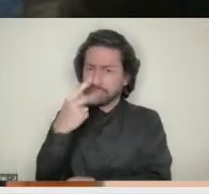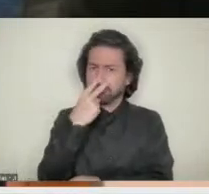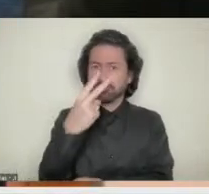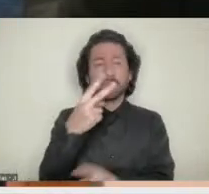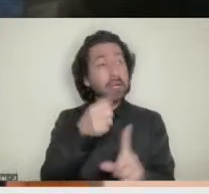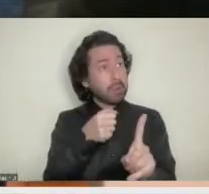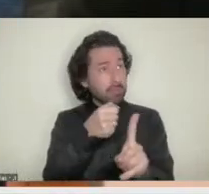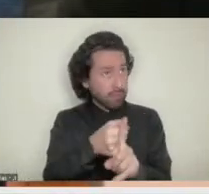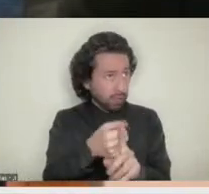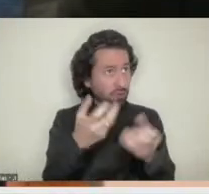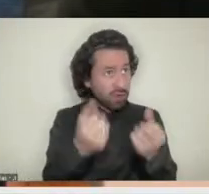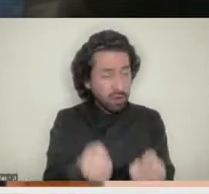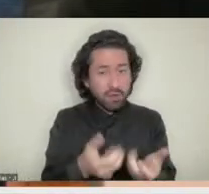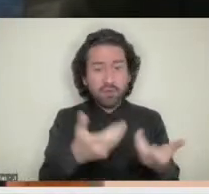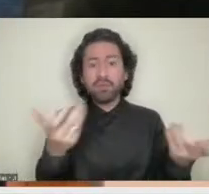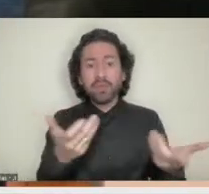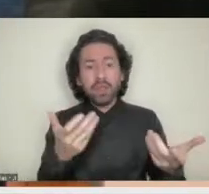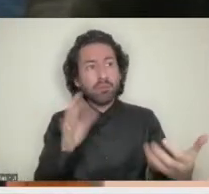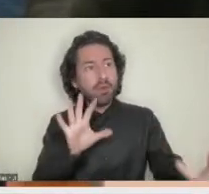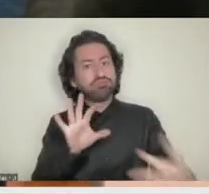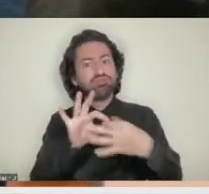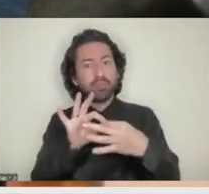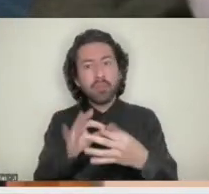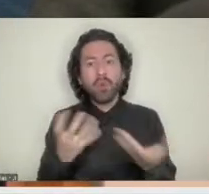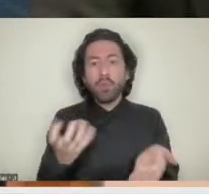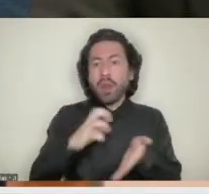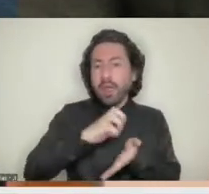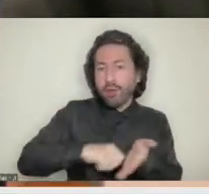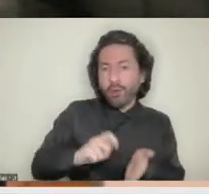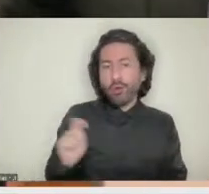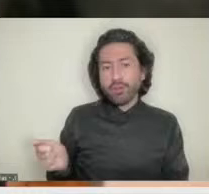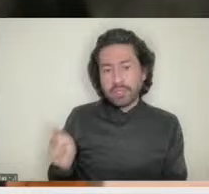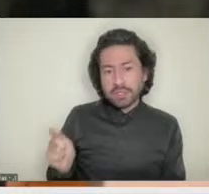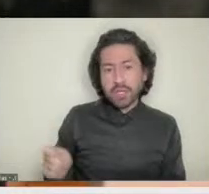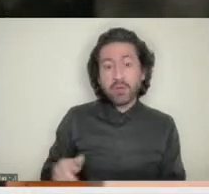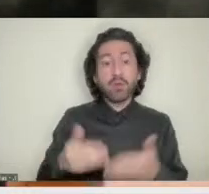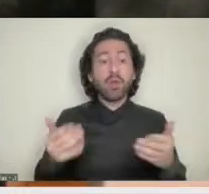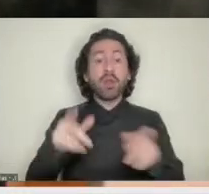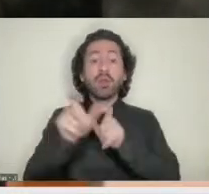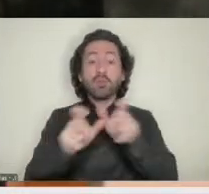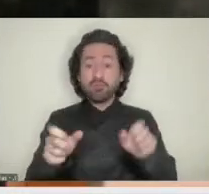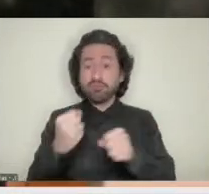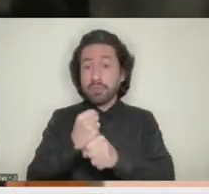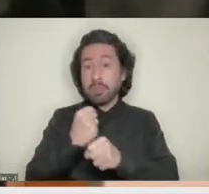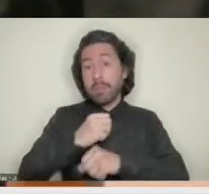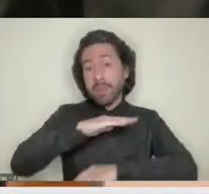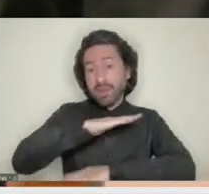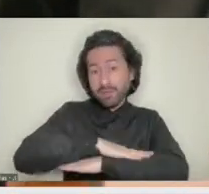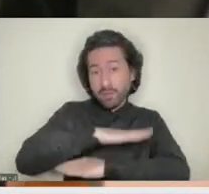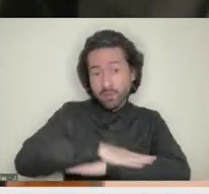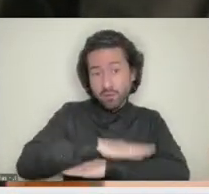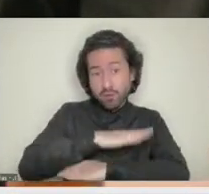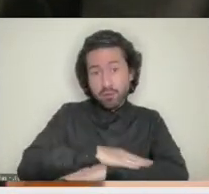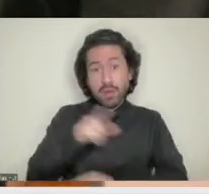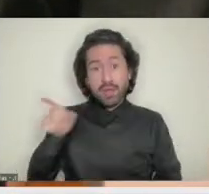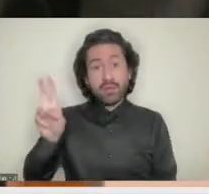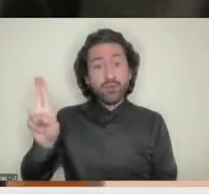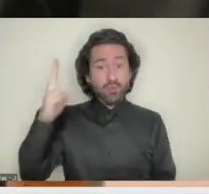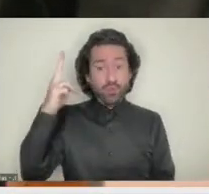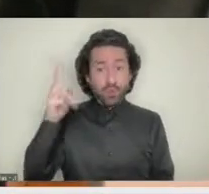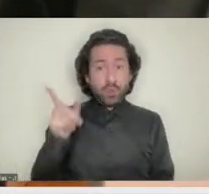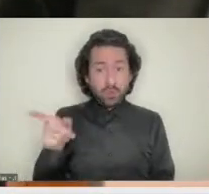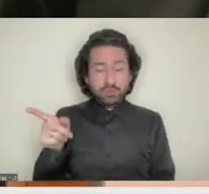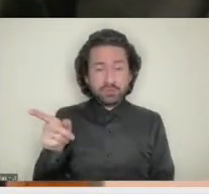that is in several countries, and it has had an impact in the affiliation even for platform workers in